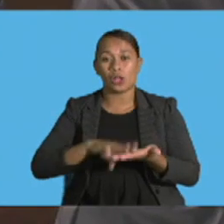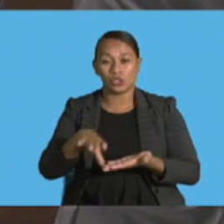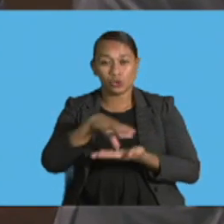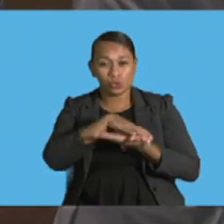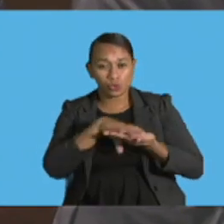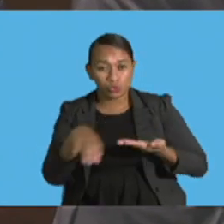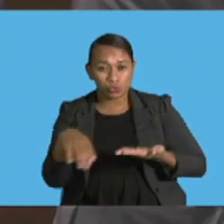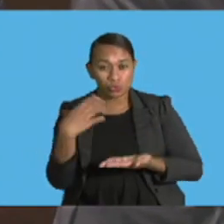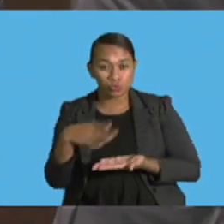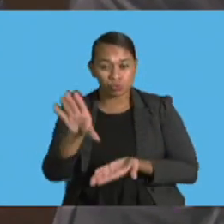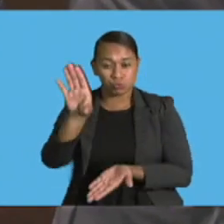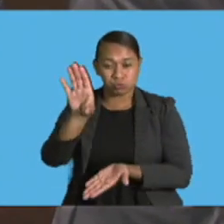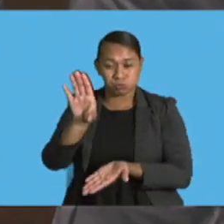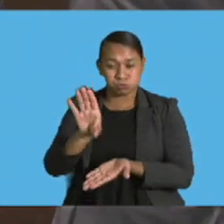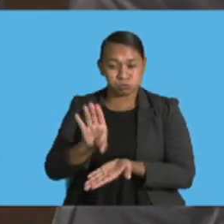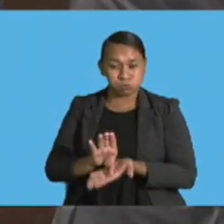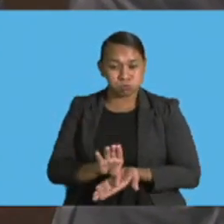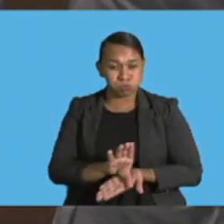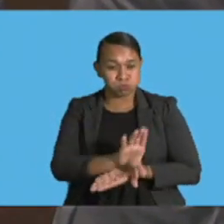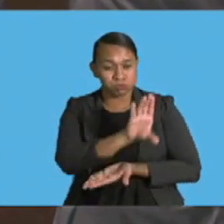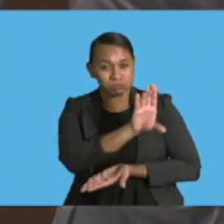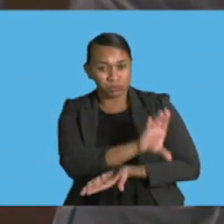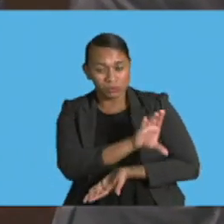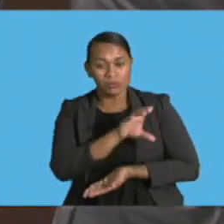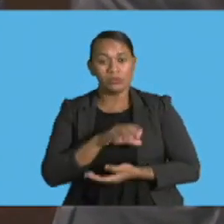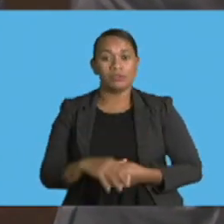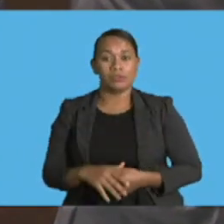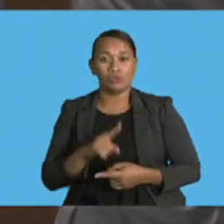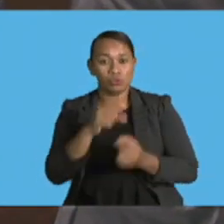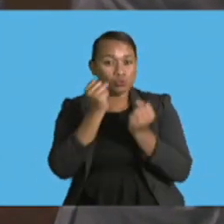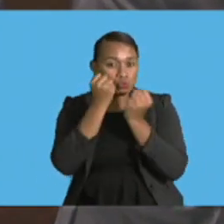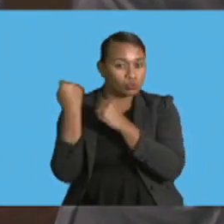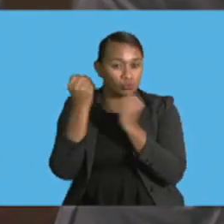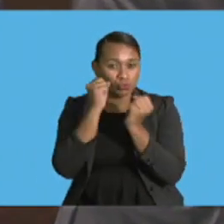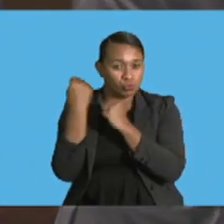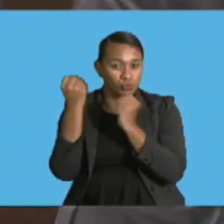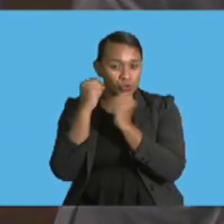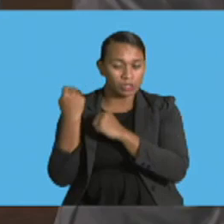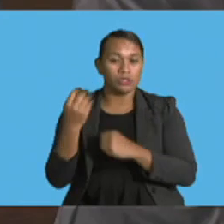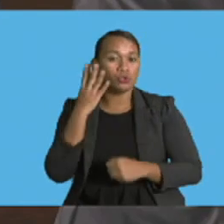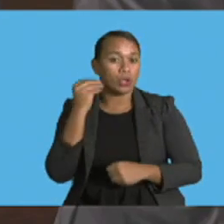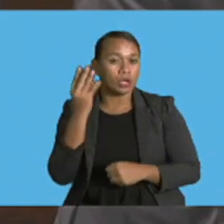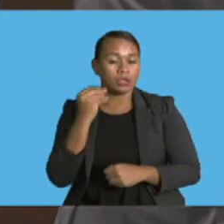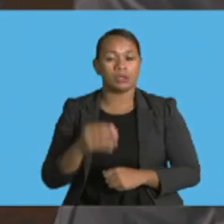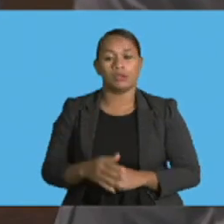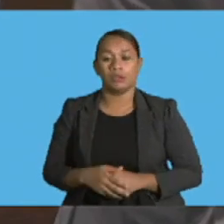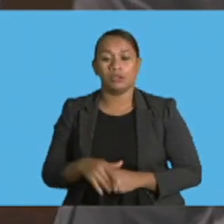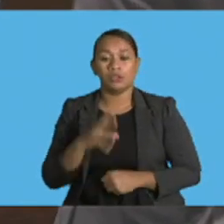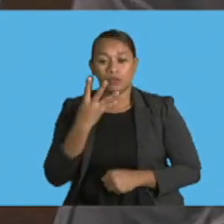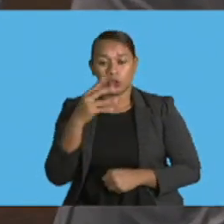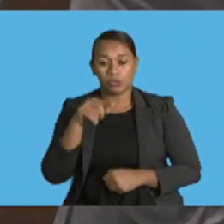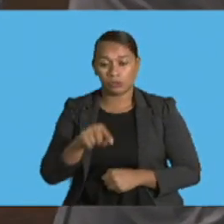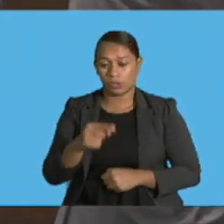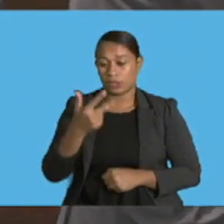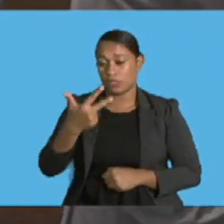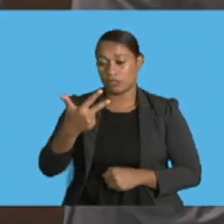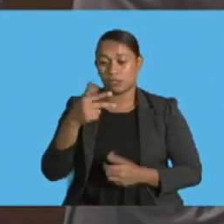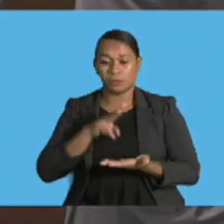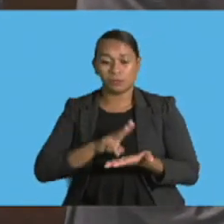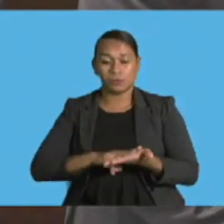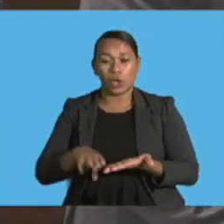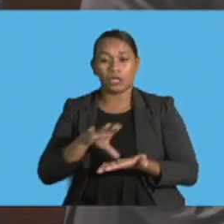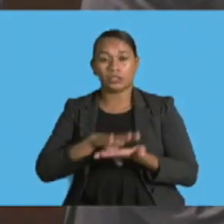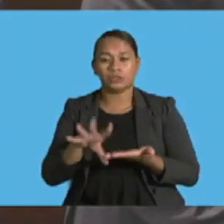$70.4 million has been allocated to the industry, comprising of $4.8 million for operating and